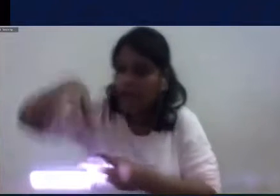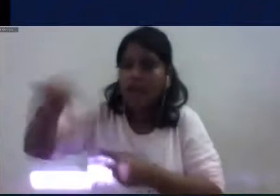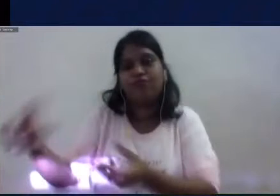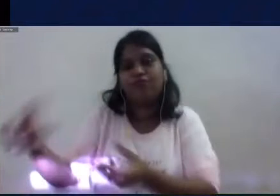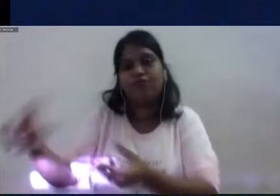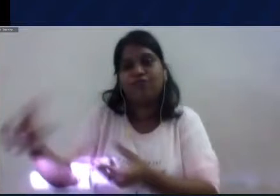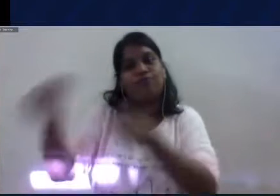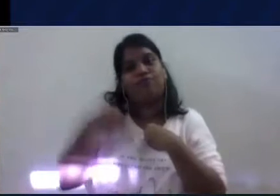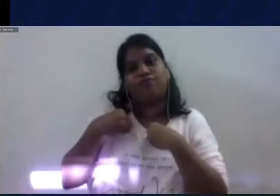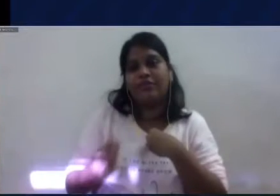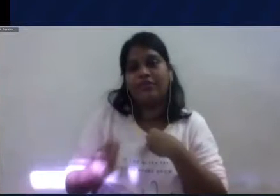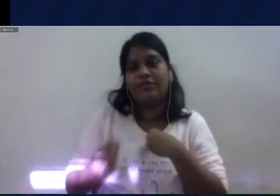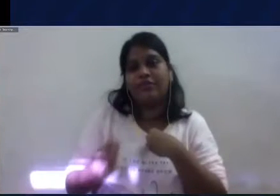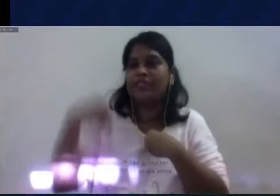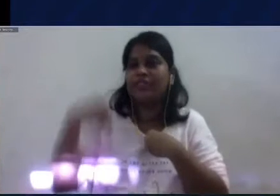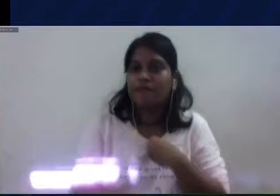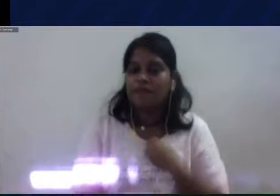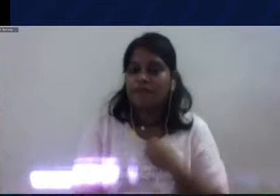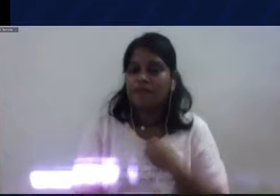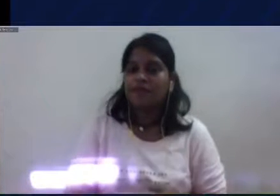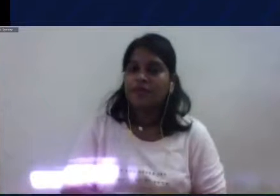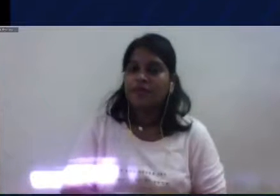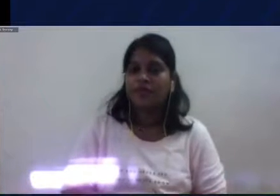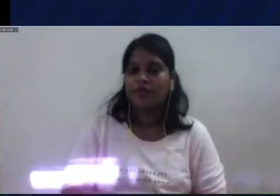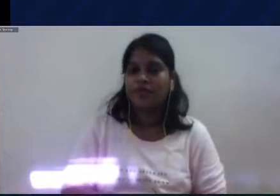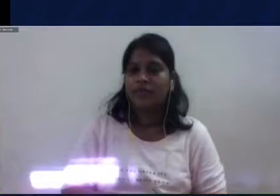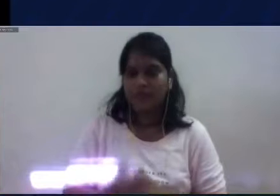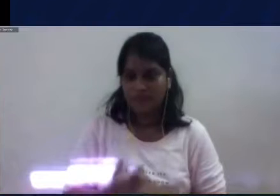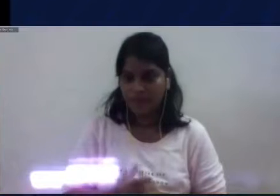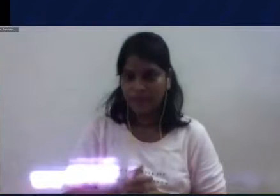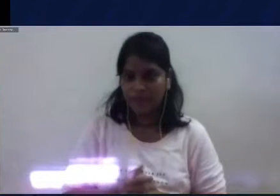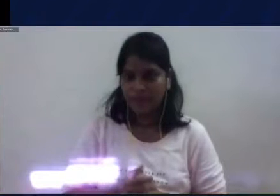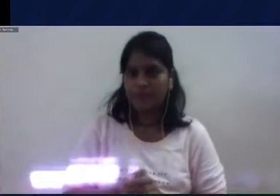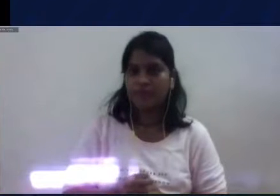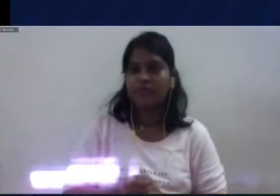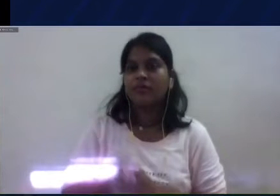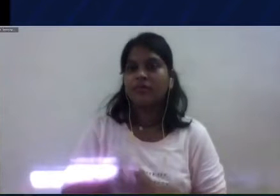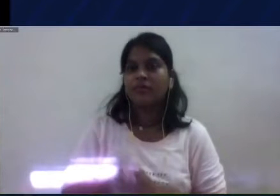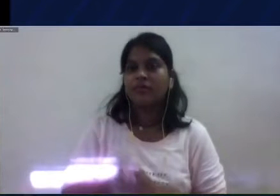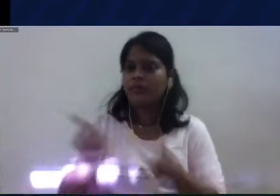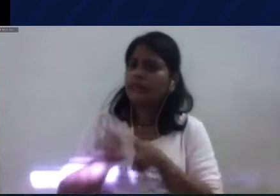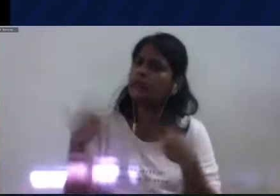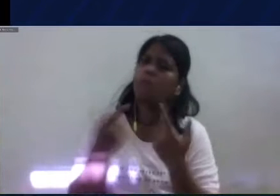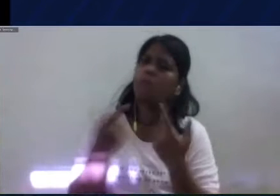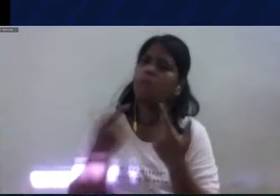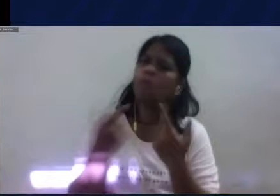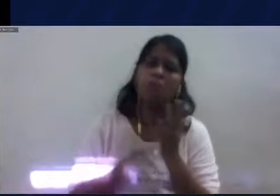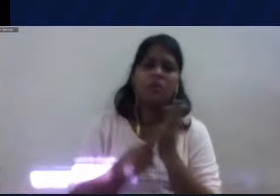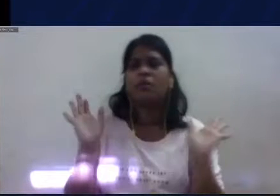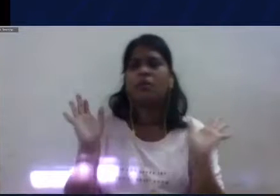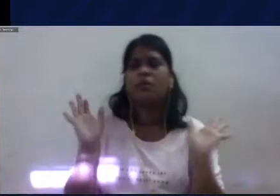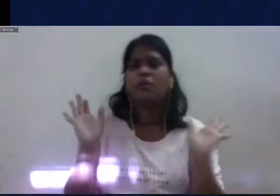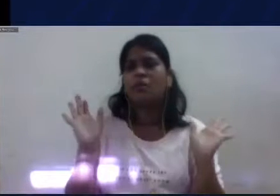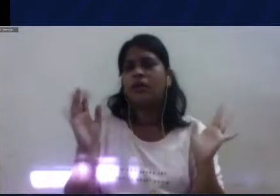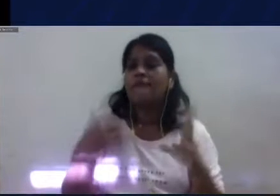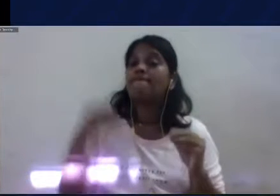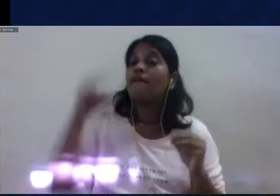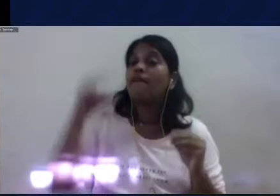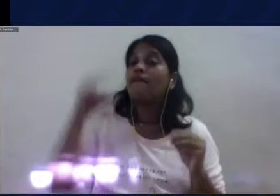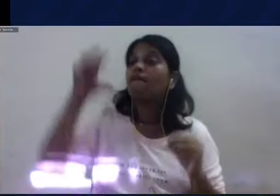would be available for you to be taken as a prize. We applied the same principle here. We had